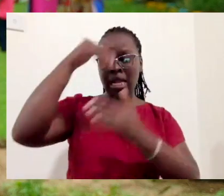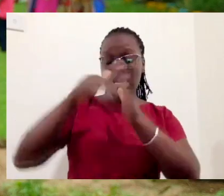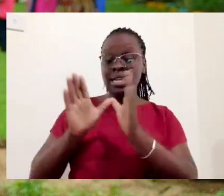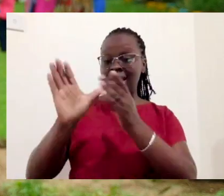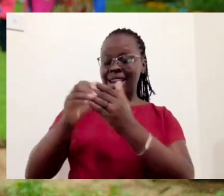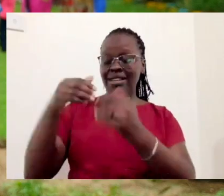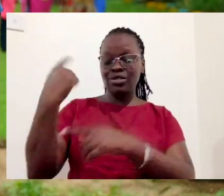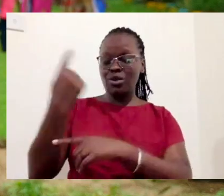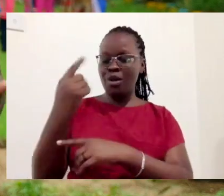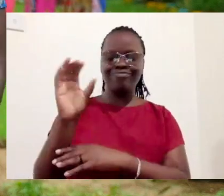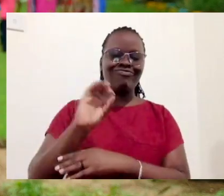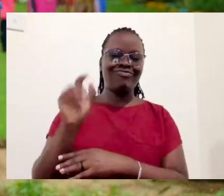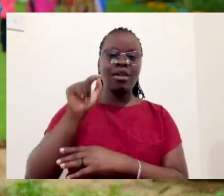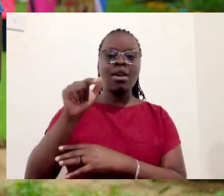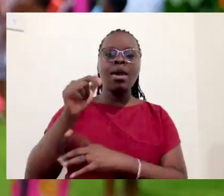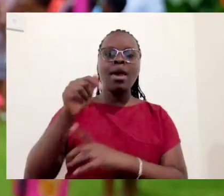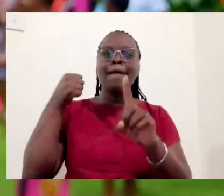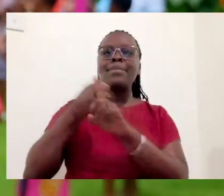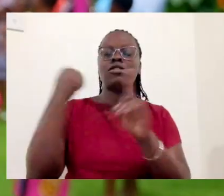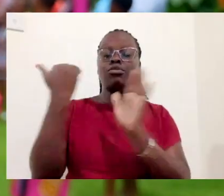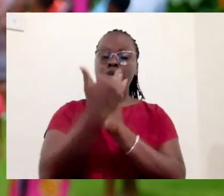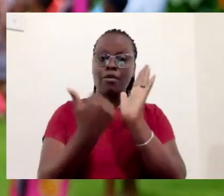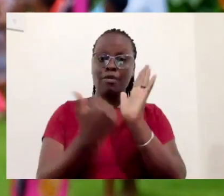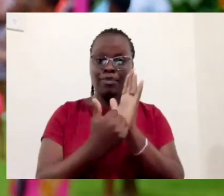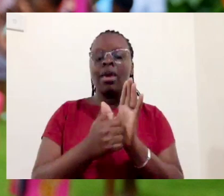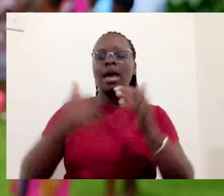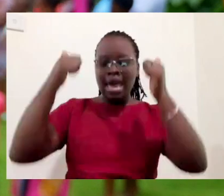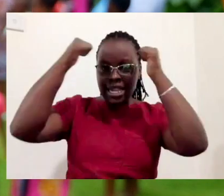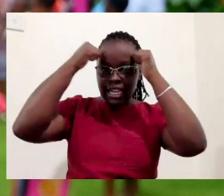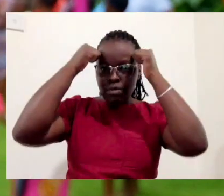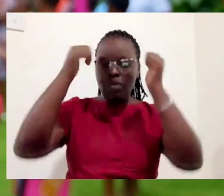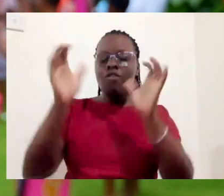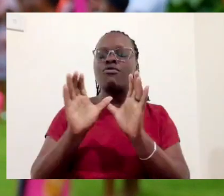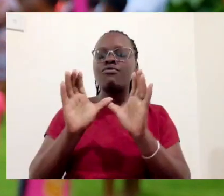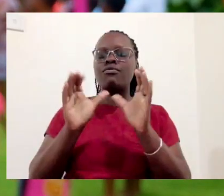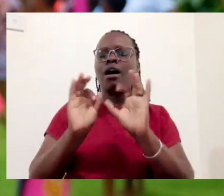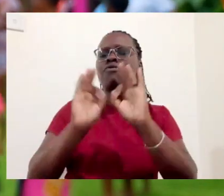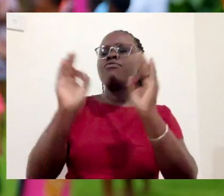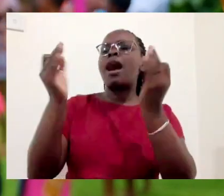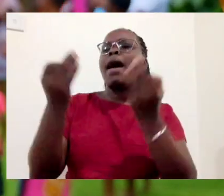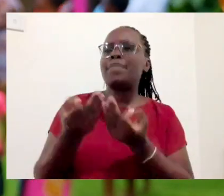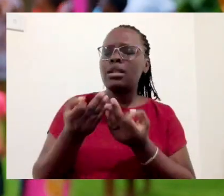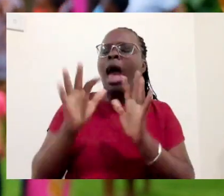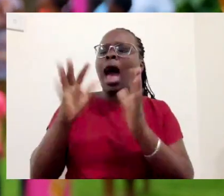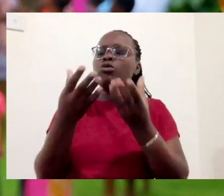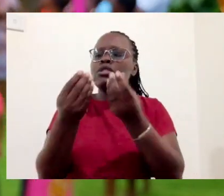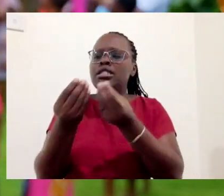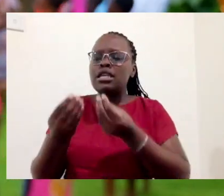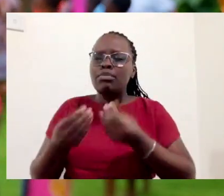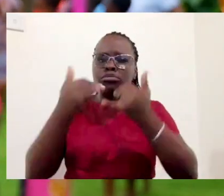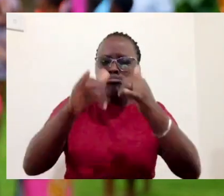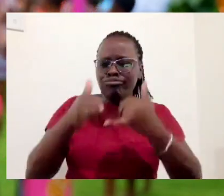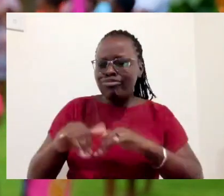classrooms or training labs, it begins at home. One of Elimu's impactful programs, Elimu Familia Stawi, is showing parents how